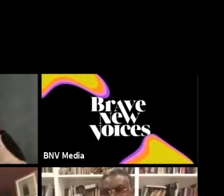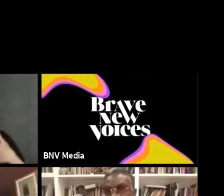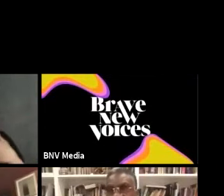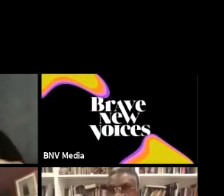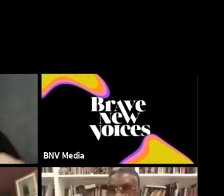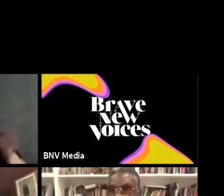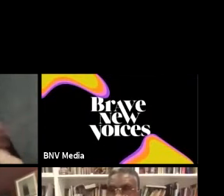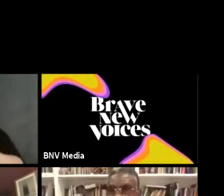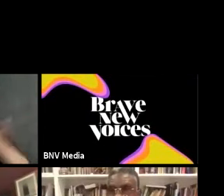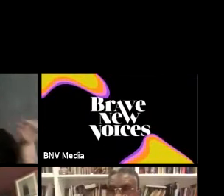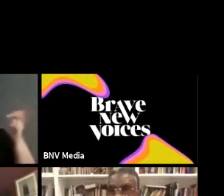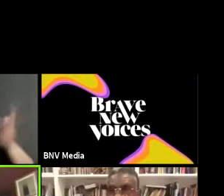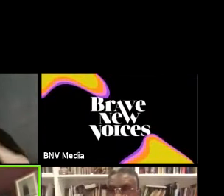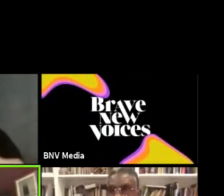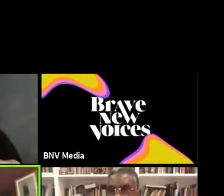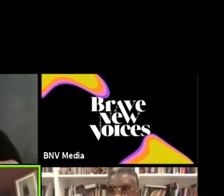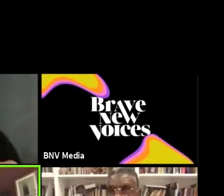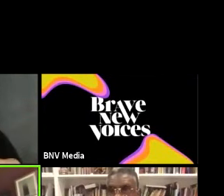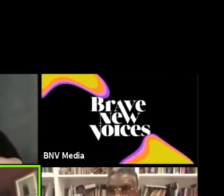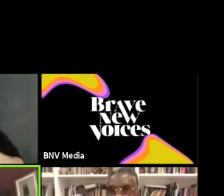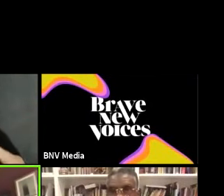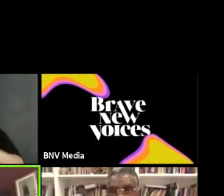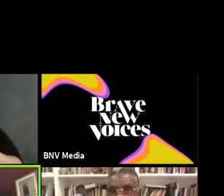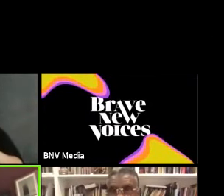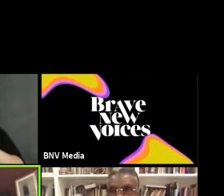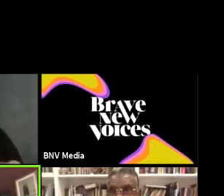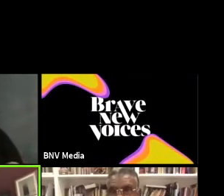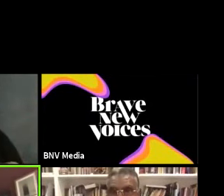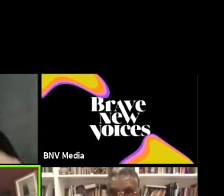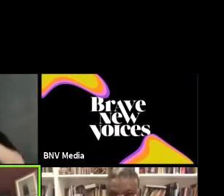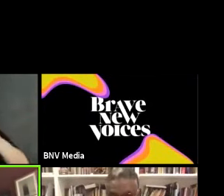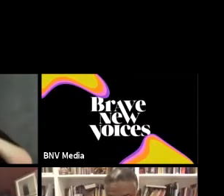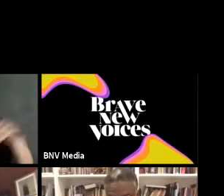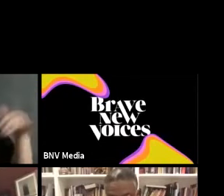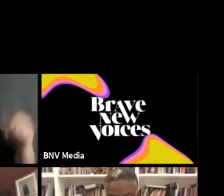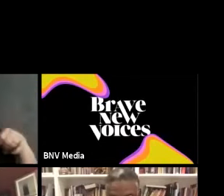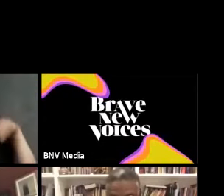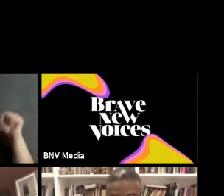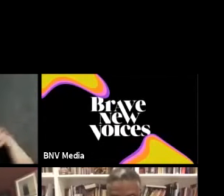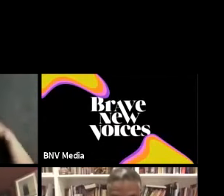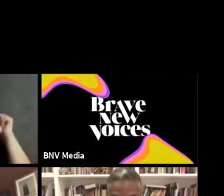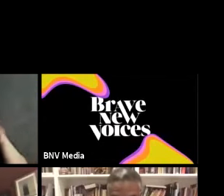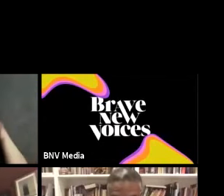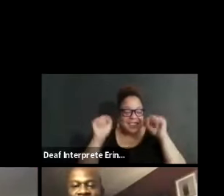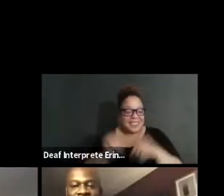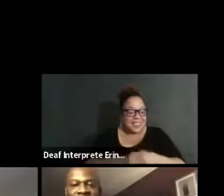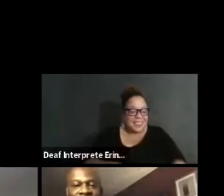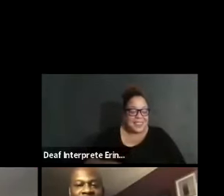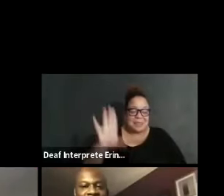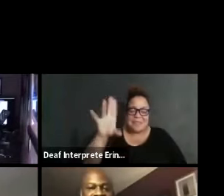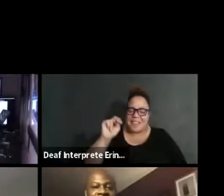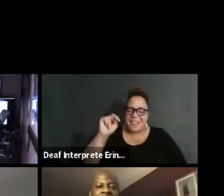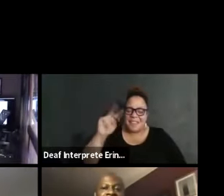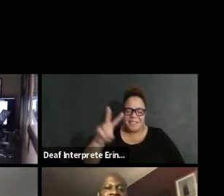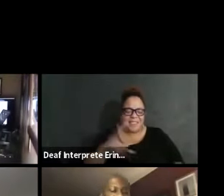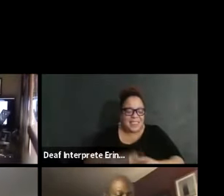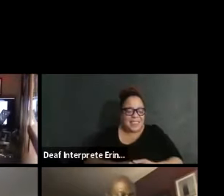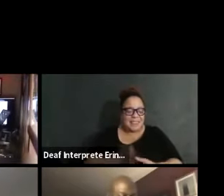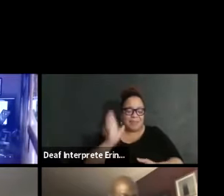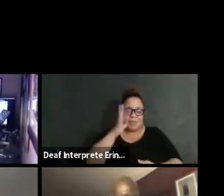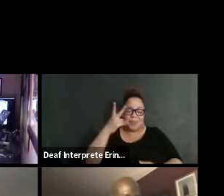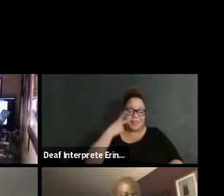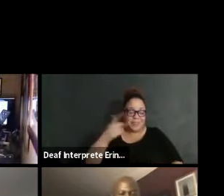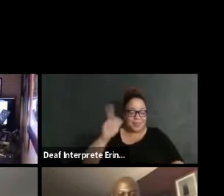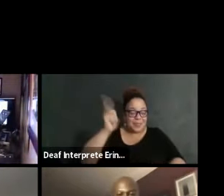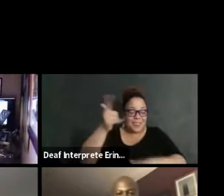stories. Thank y'all so much for holding space. Brave New Voices, we rocking. We'll see y'all at the Best of B&B tonight, as well as the virtual dance